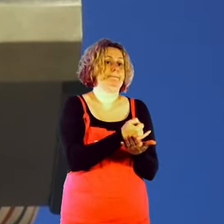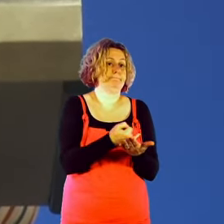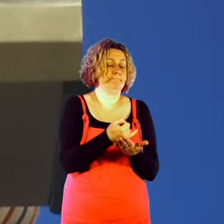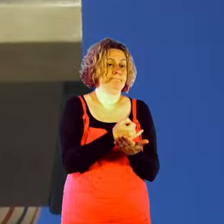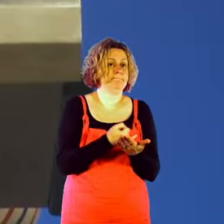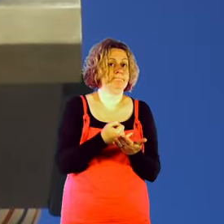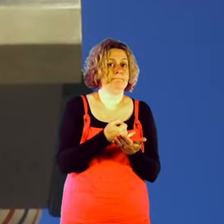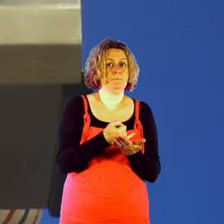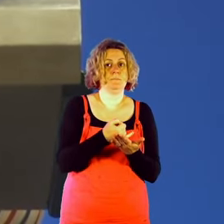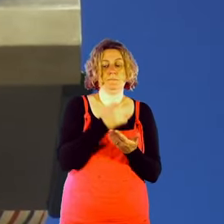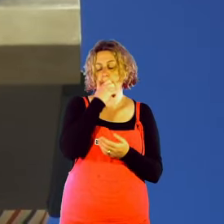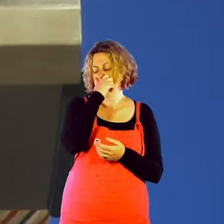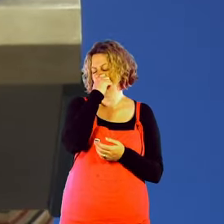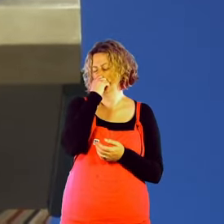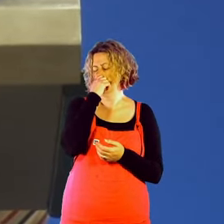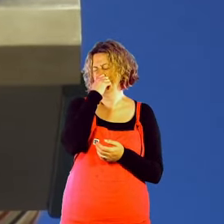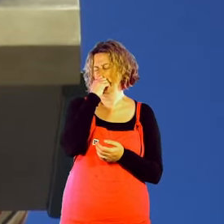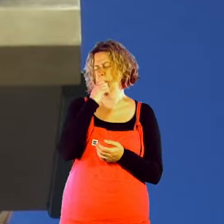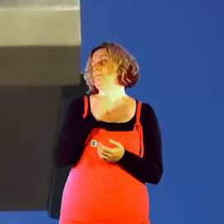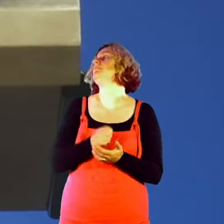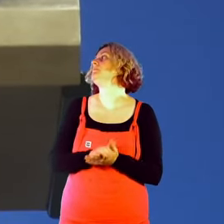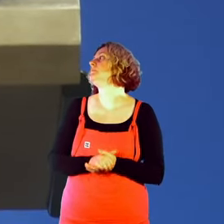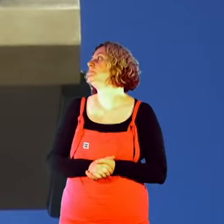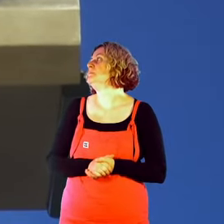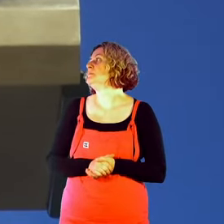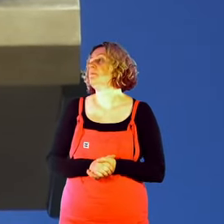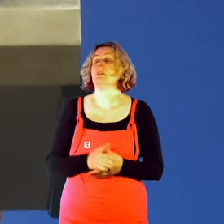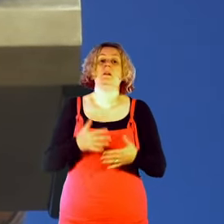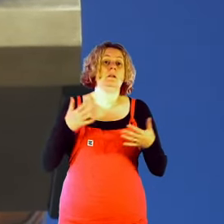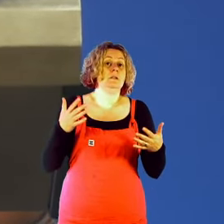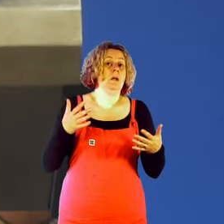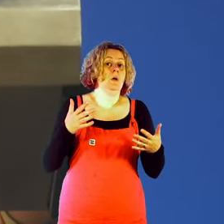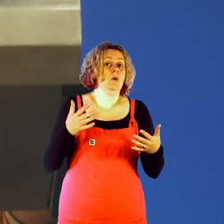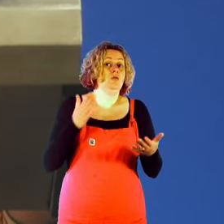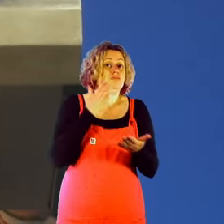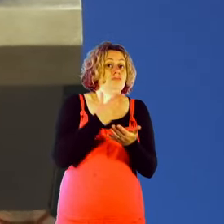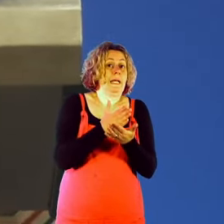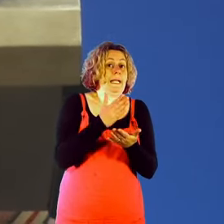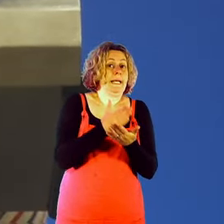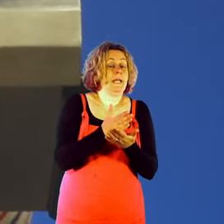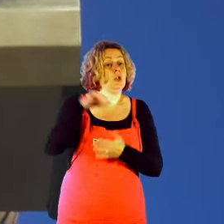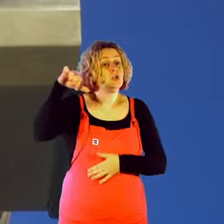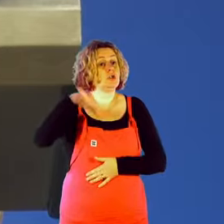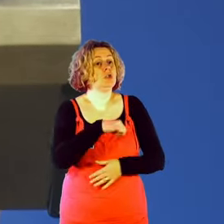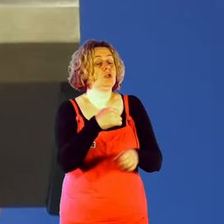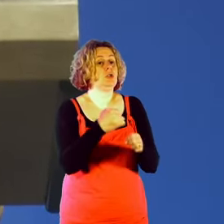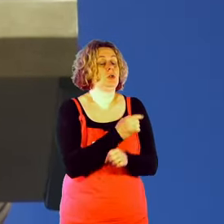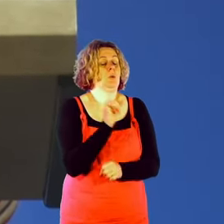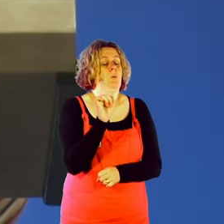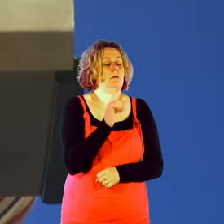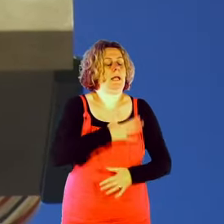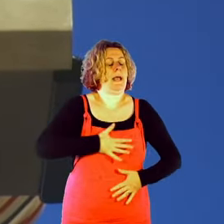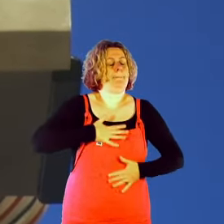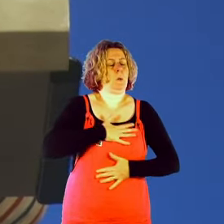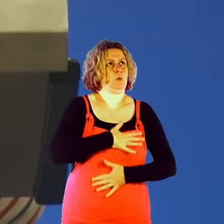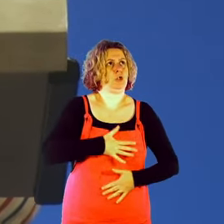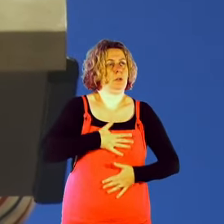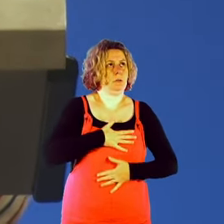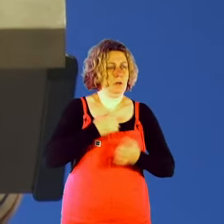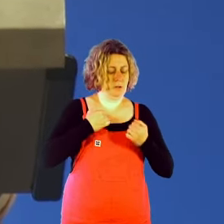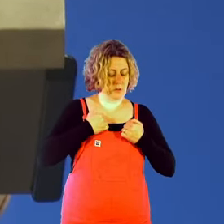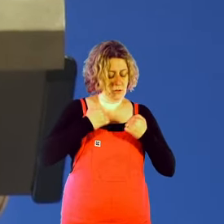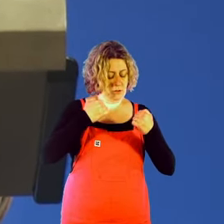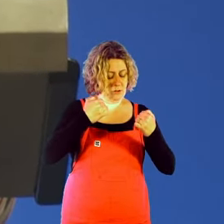about your broken emotions? Well, firstly, recognize that they are part of your sinful nature and question them. Are you